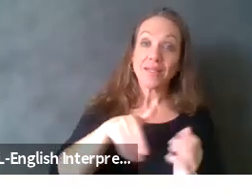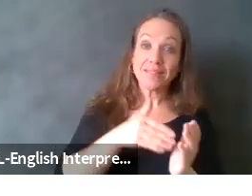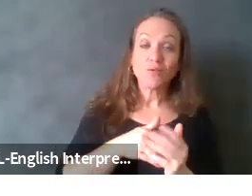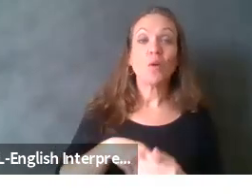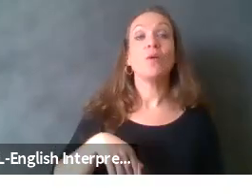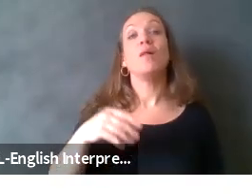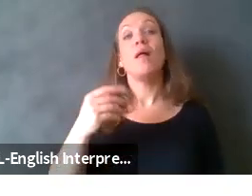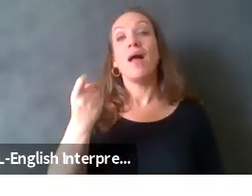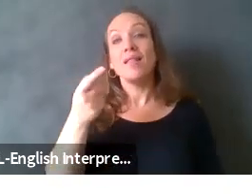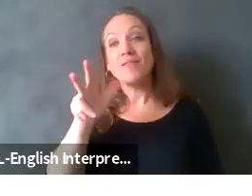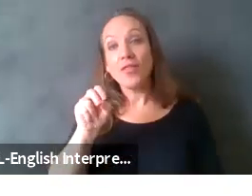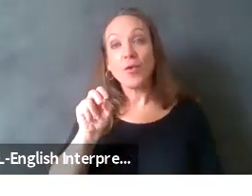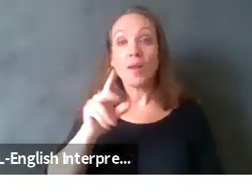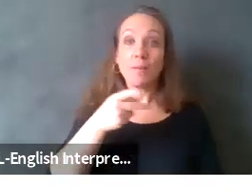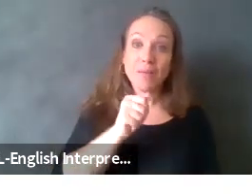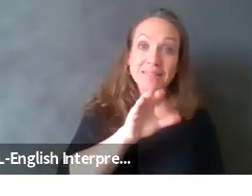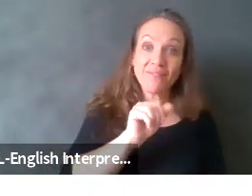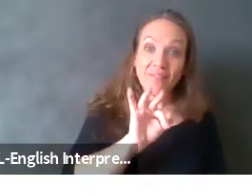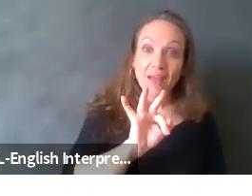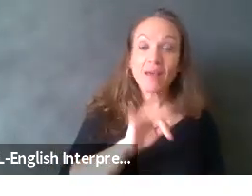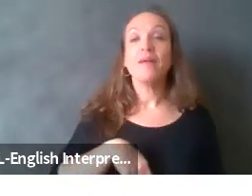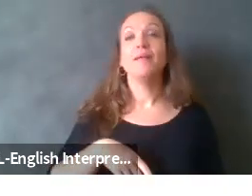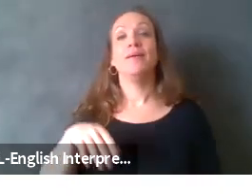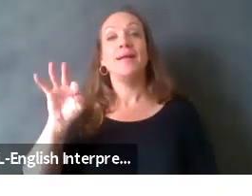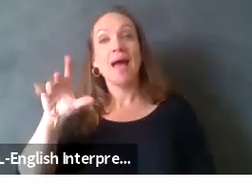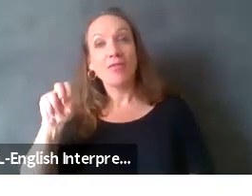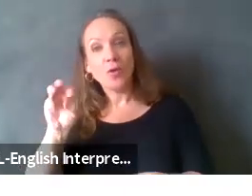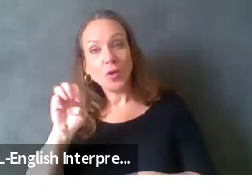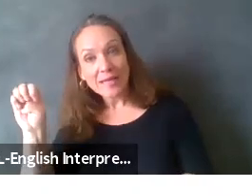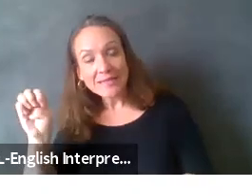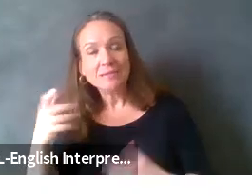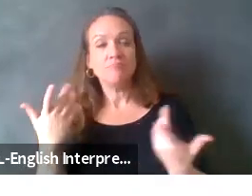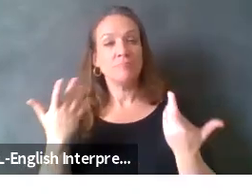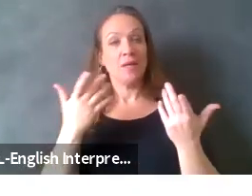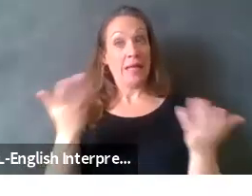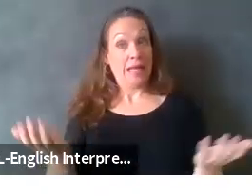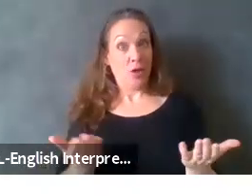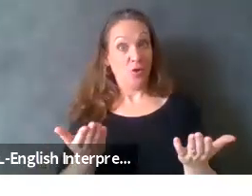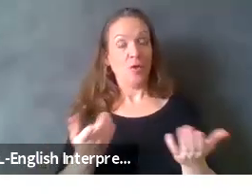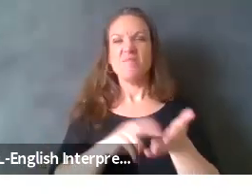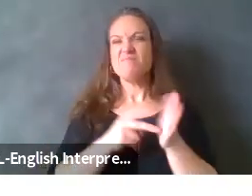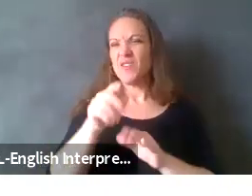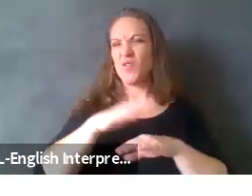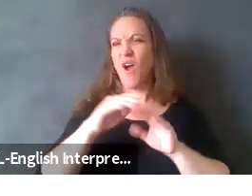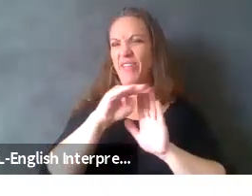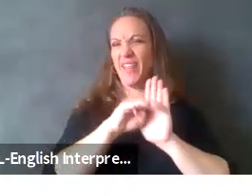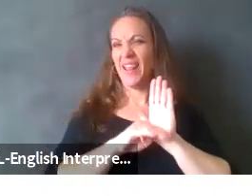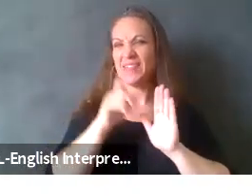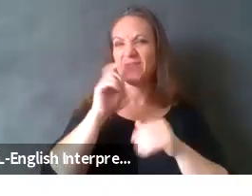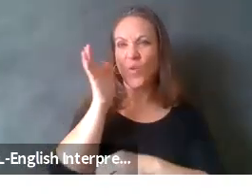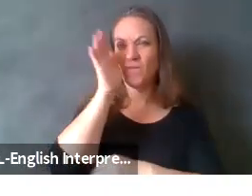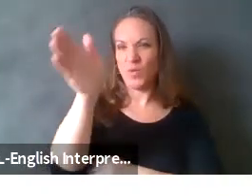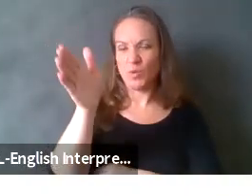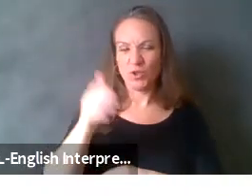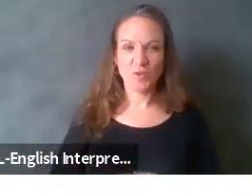a.m. Pacific time. By being here, you are on the list to receive notices for future webinars in this series.